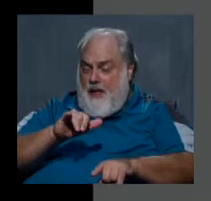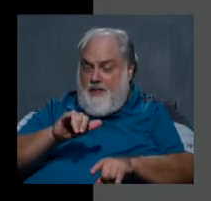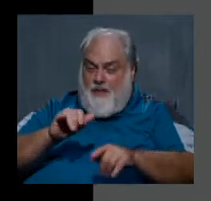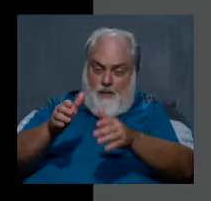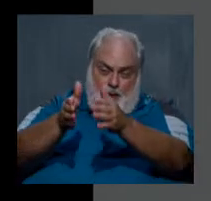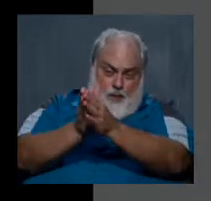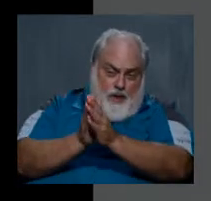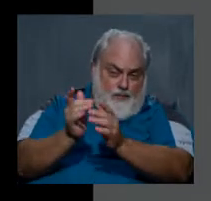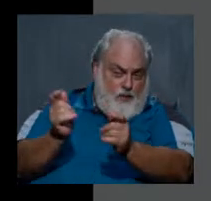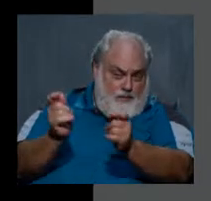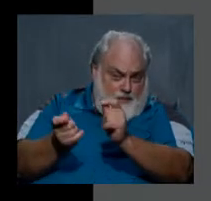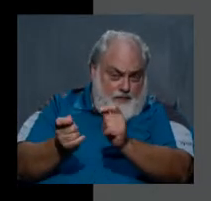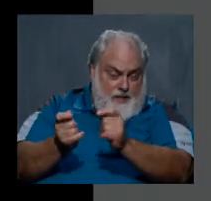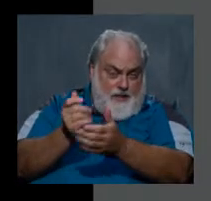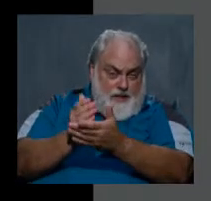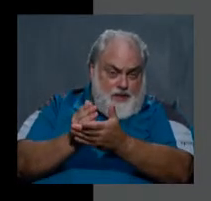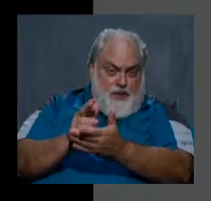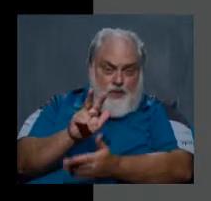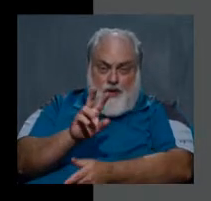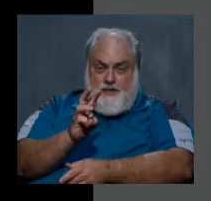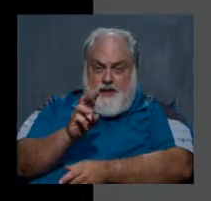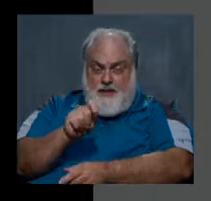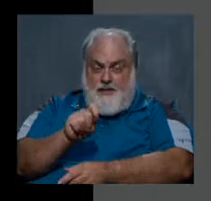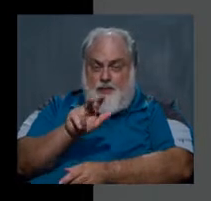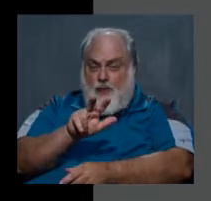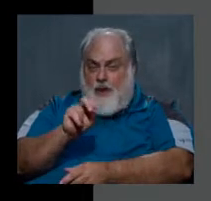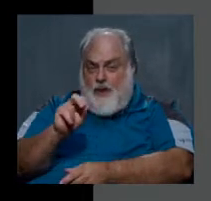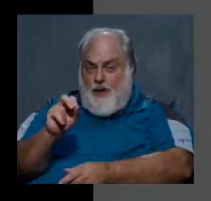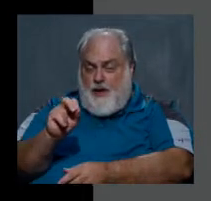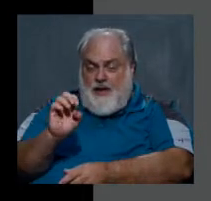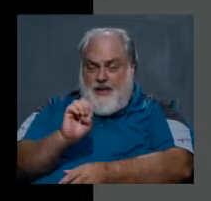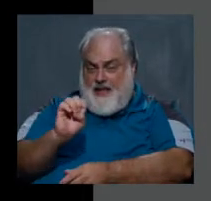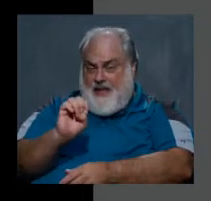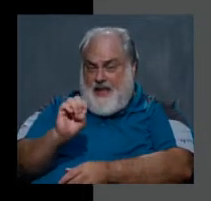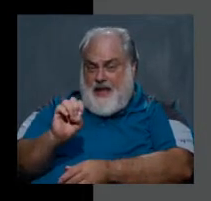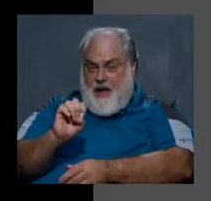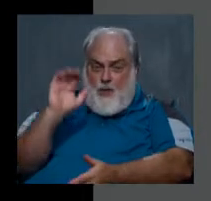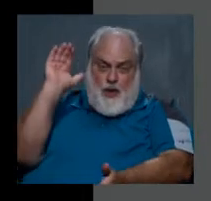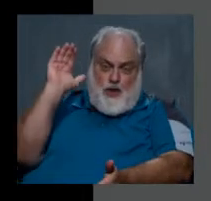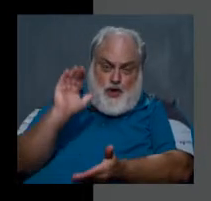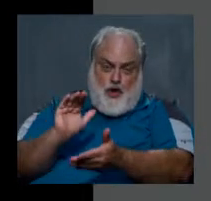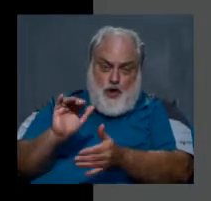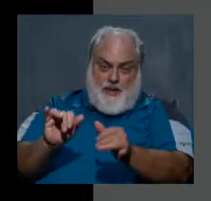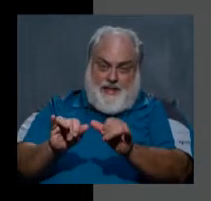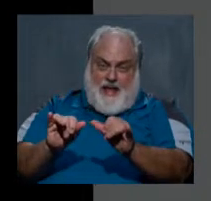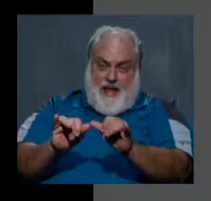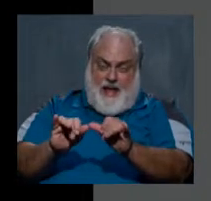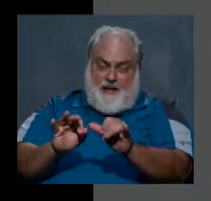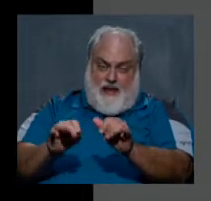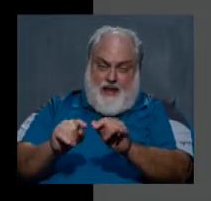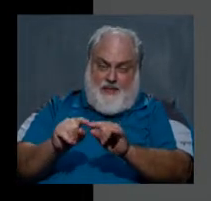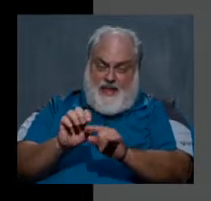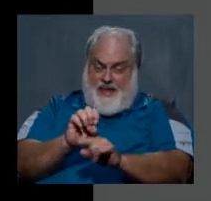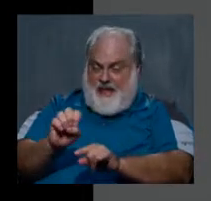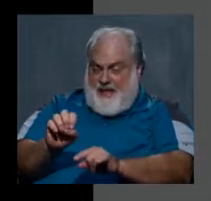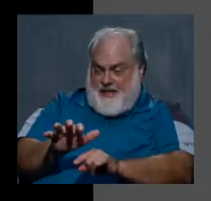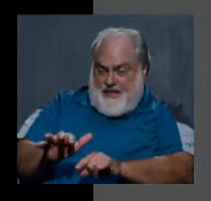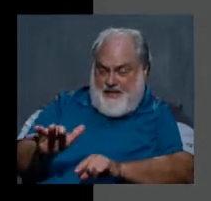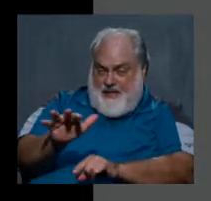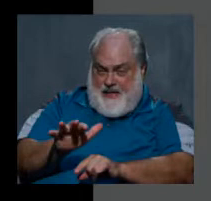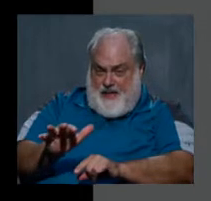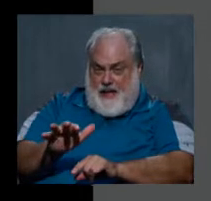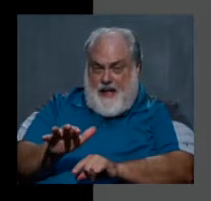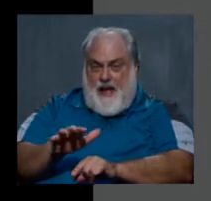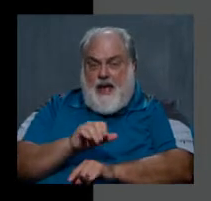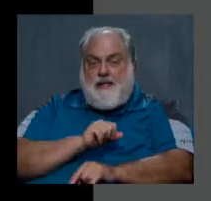of the variance request from Section 36-300E to allow a reduced side yard setback on the eastern perimeter. Staff